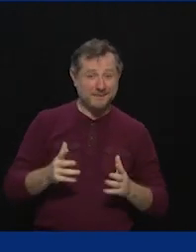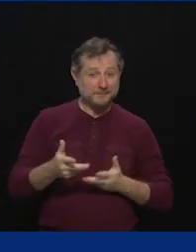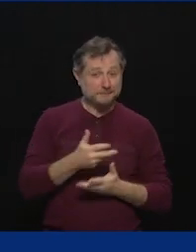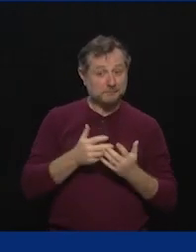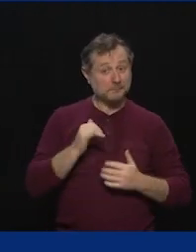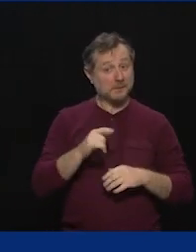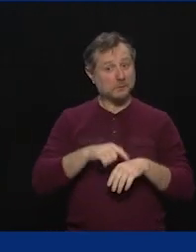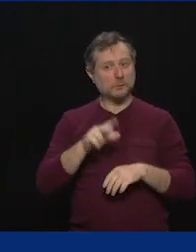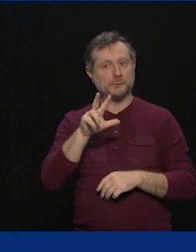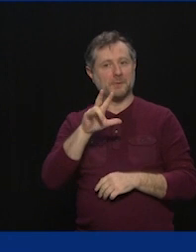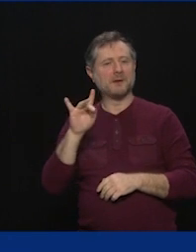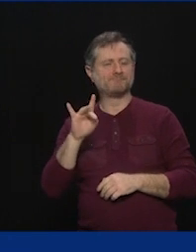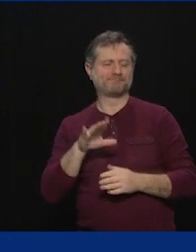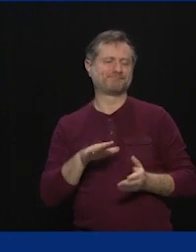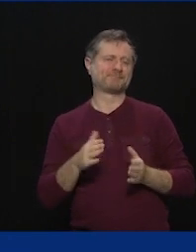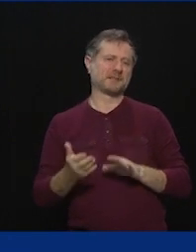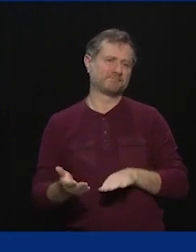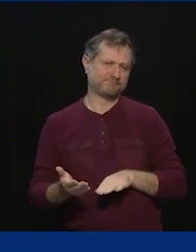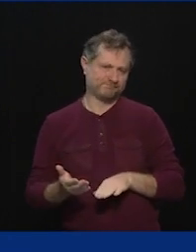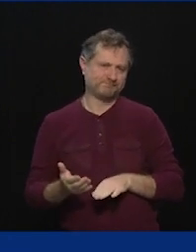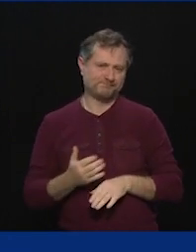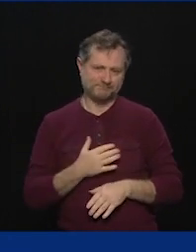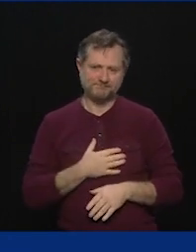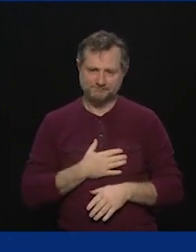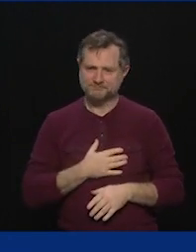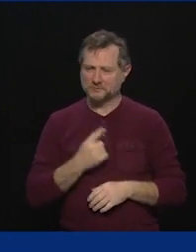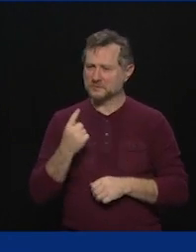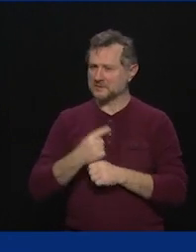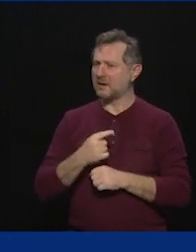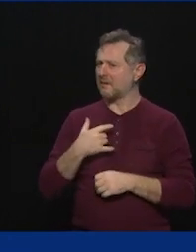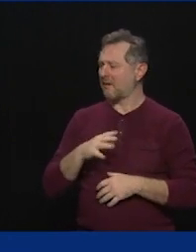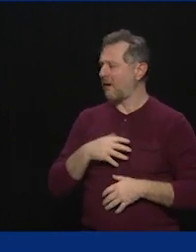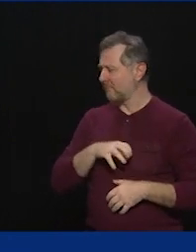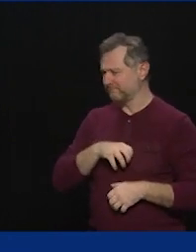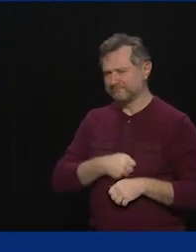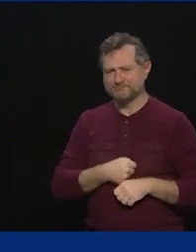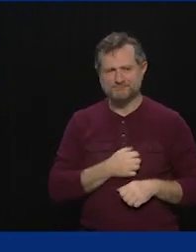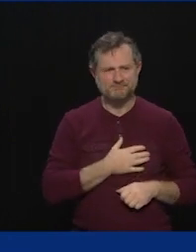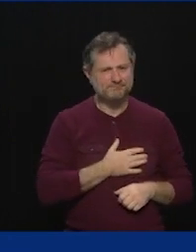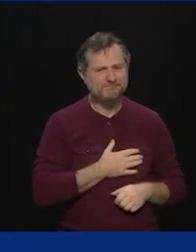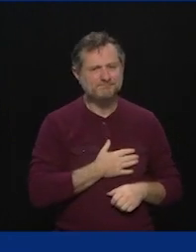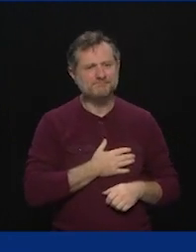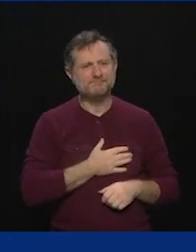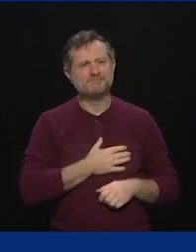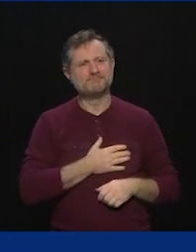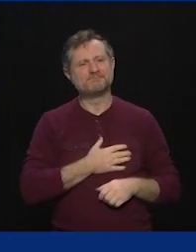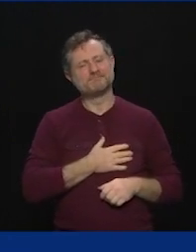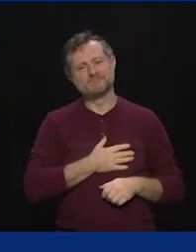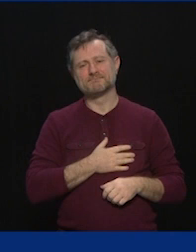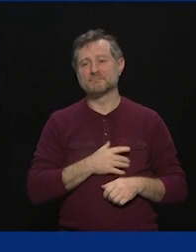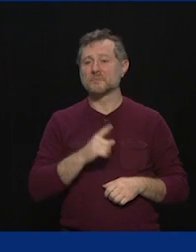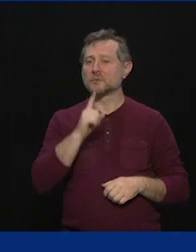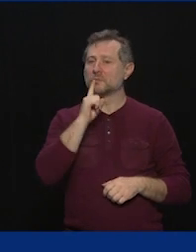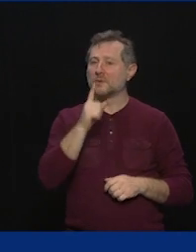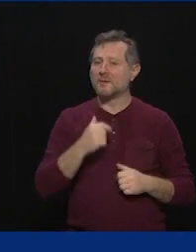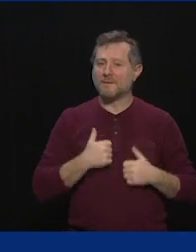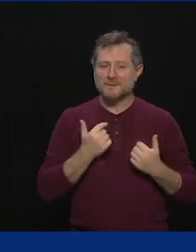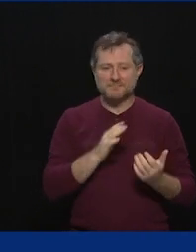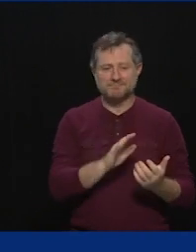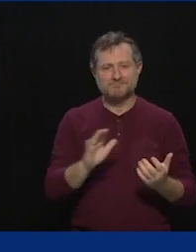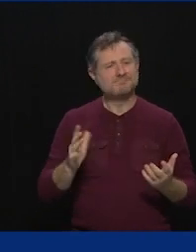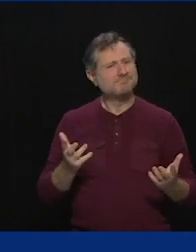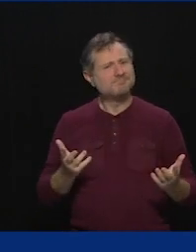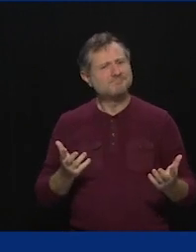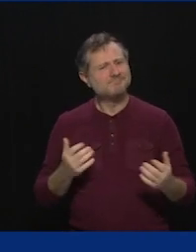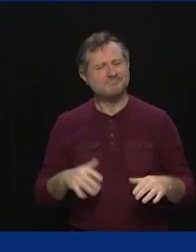one day, and that is just absolutely heartbreaking. The reality is we have to keep fighting back and get more